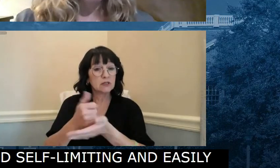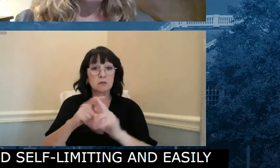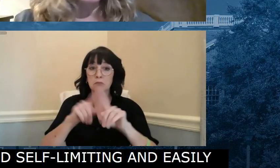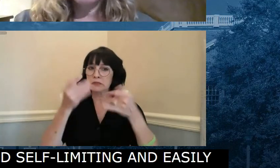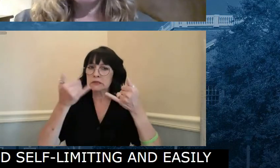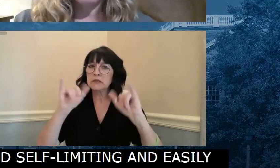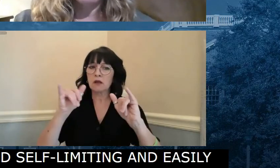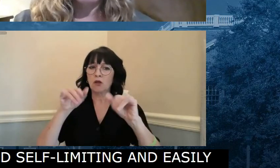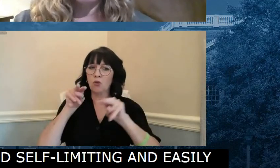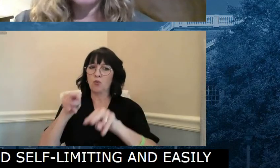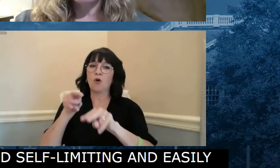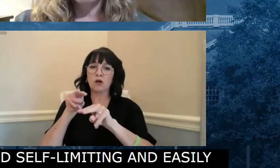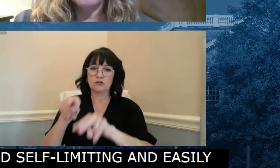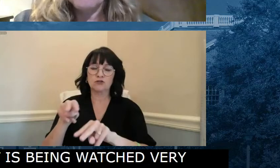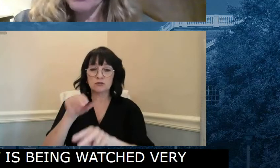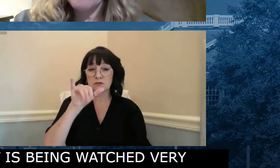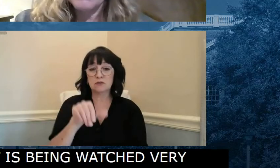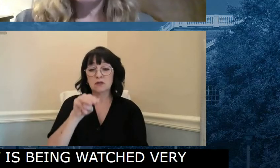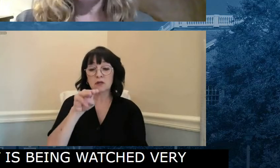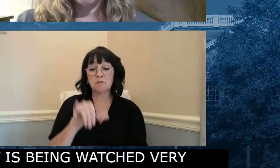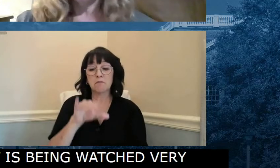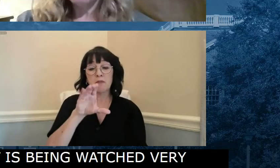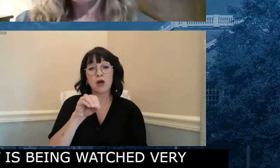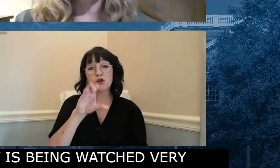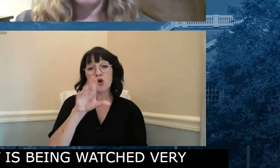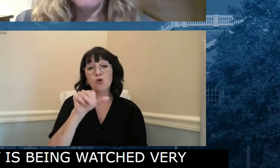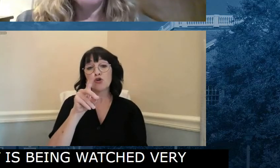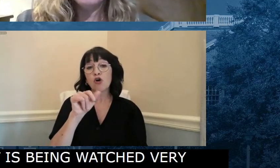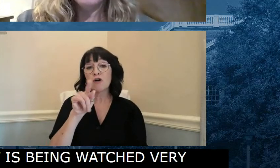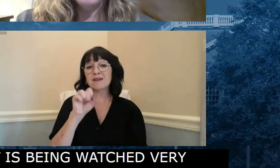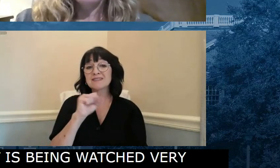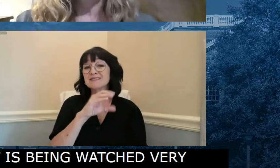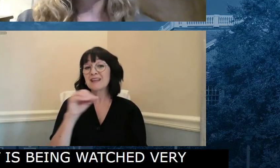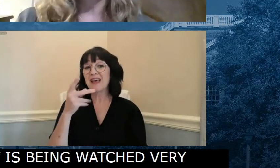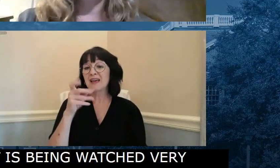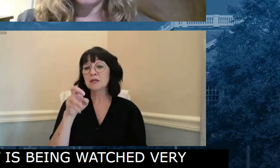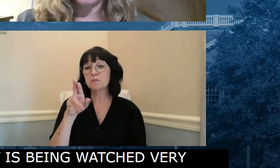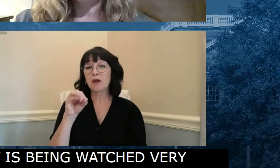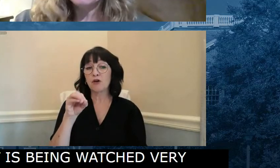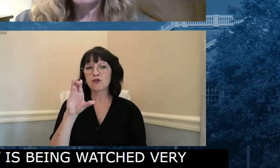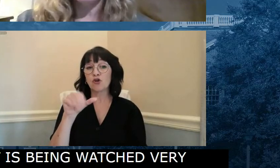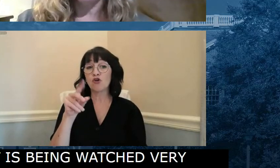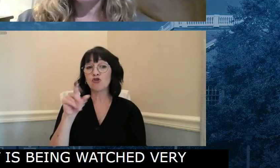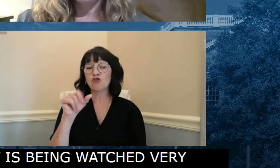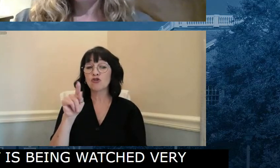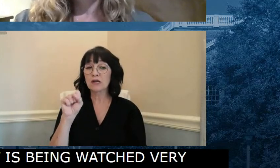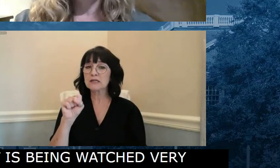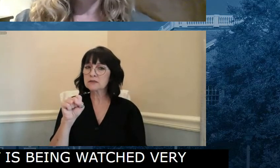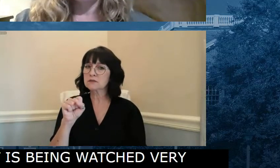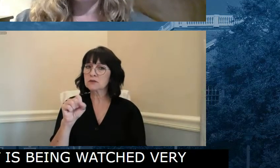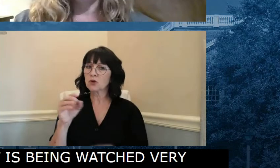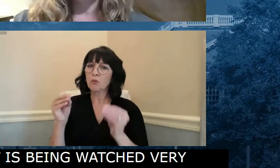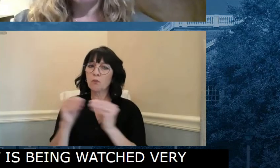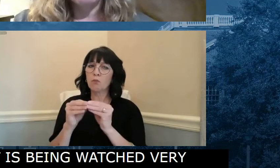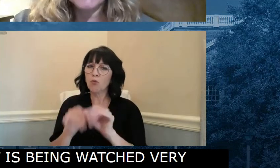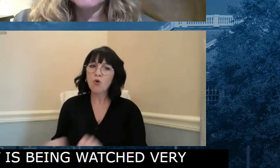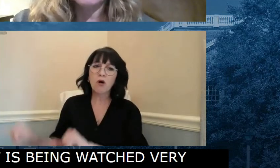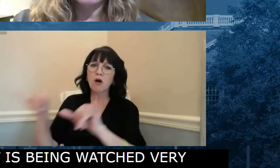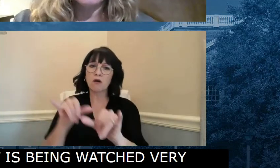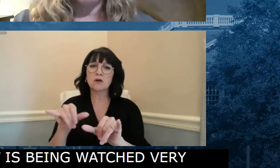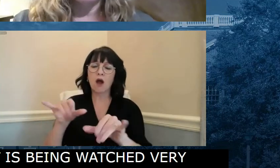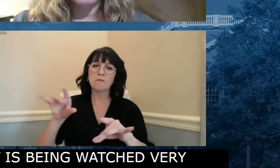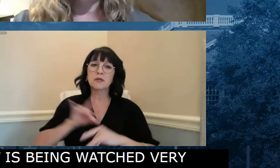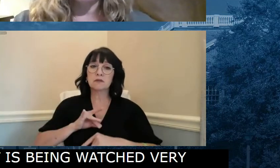closely. I will tell you, myocarditis and pericarditis are much more common from COVID-19 than from the